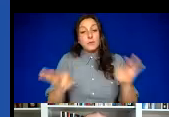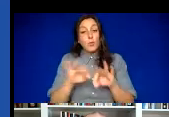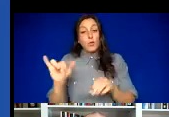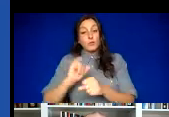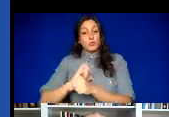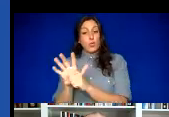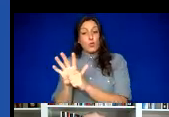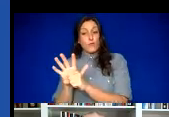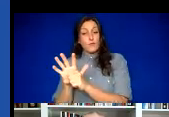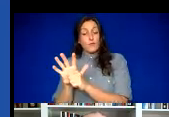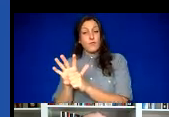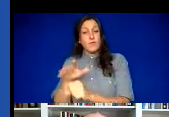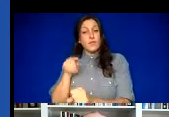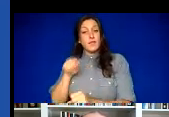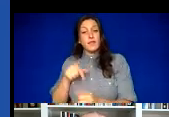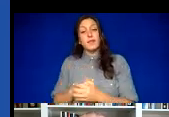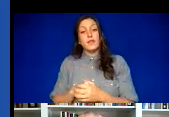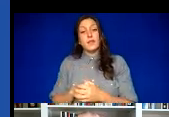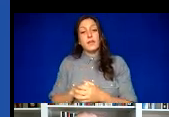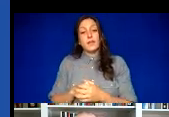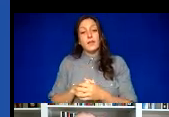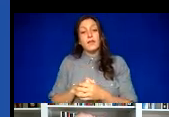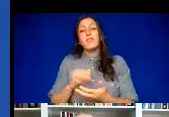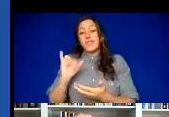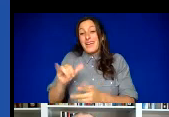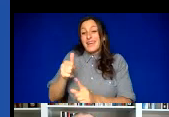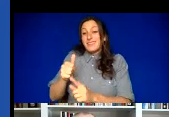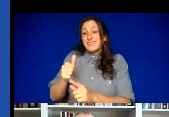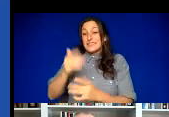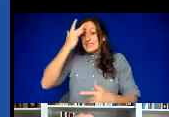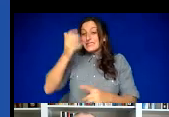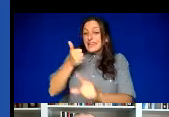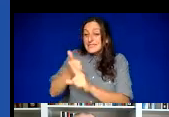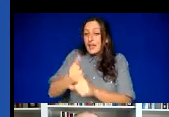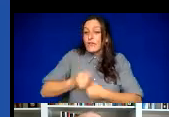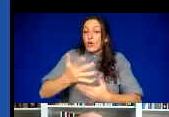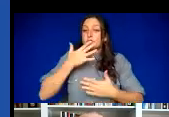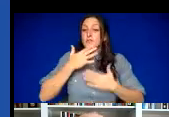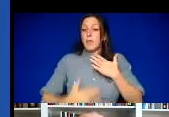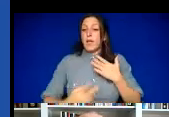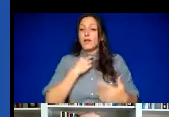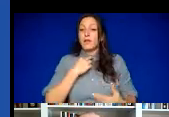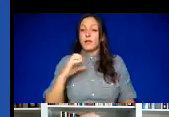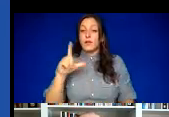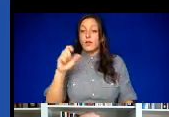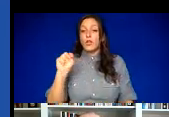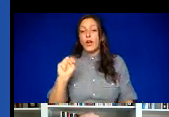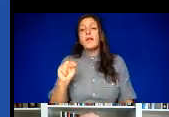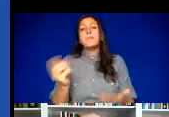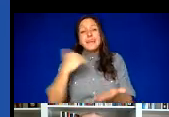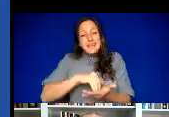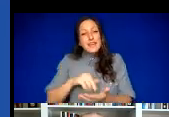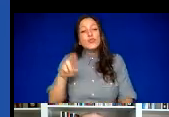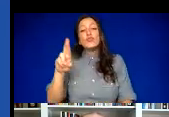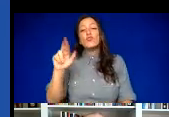itself is commonly causing clotting disease, and these clotting events are very, very rare. So we